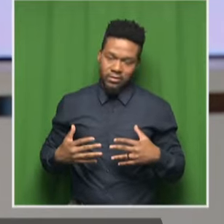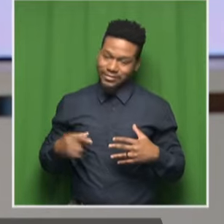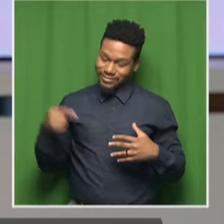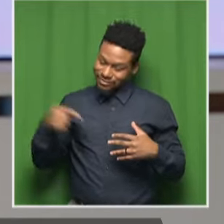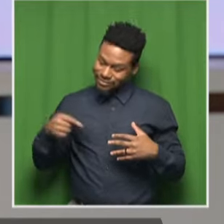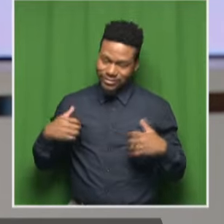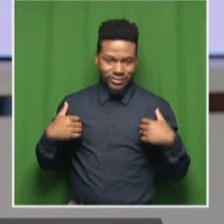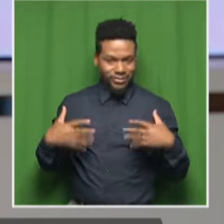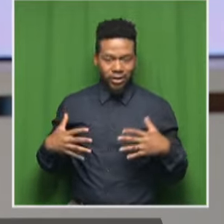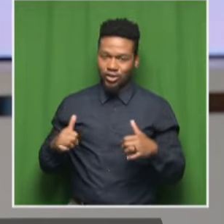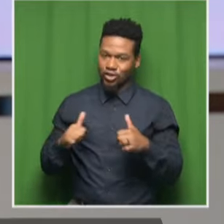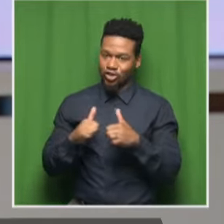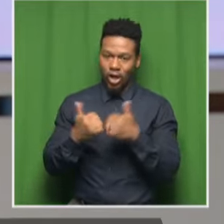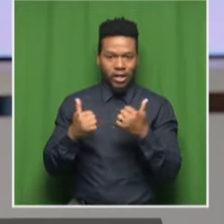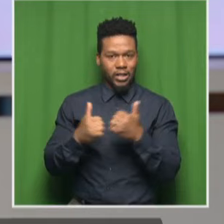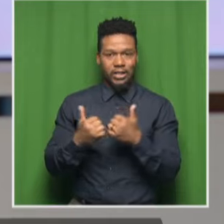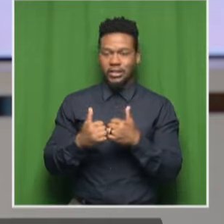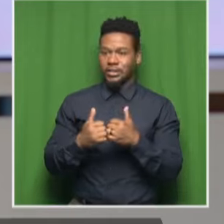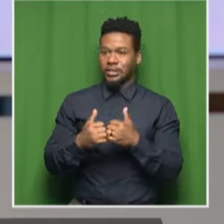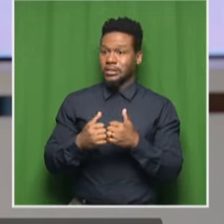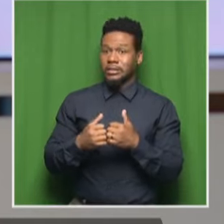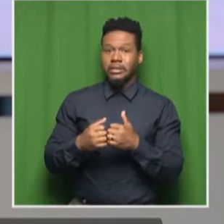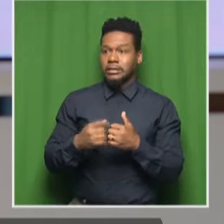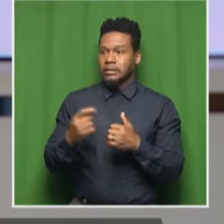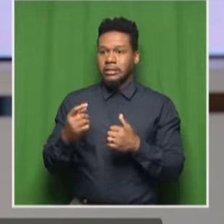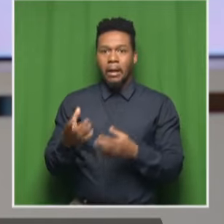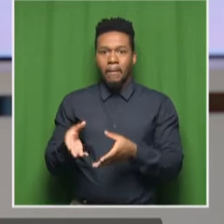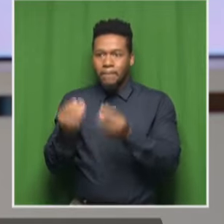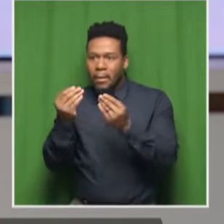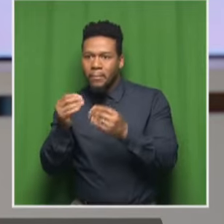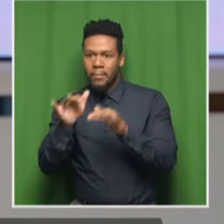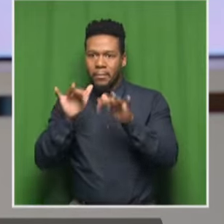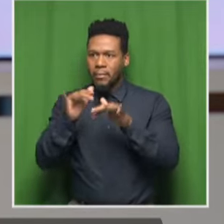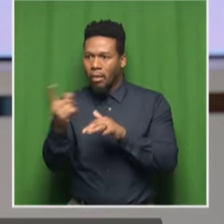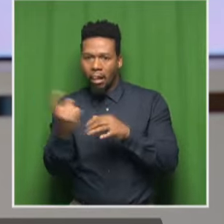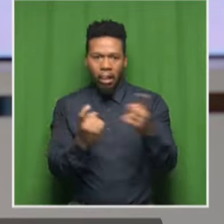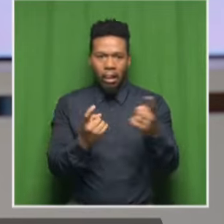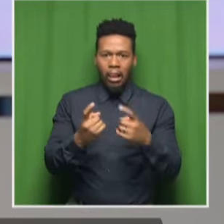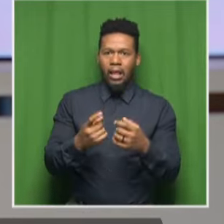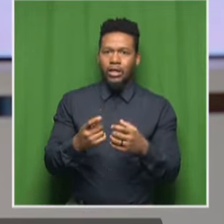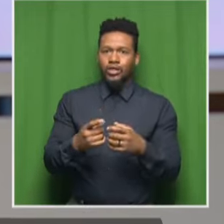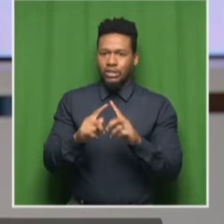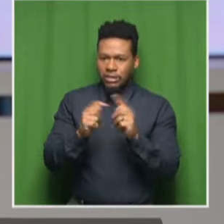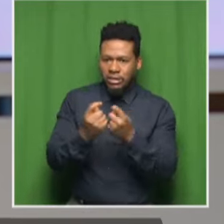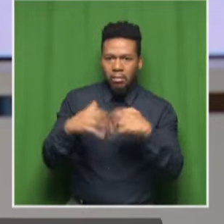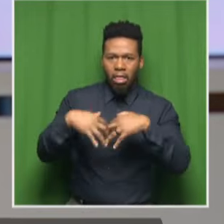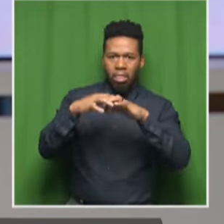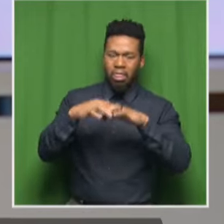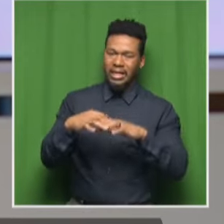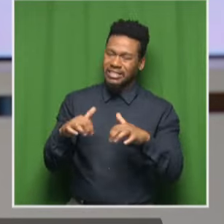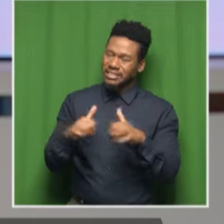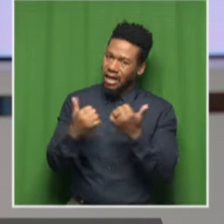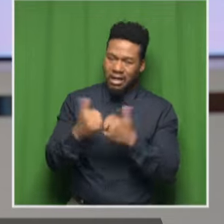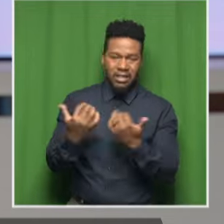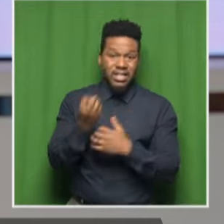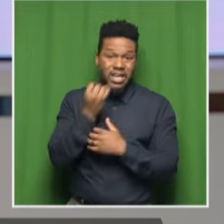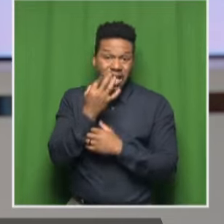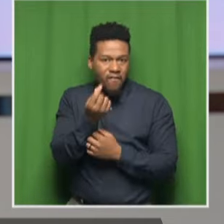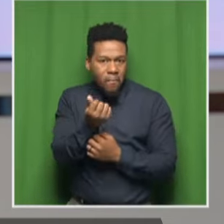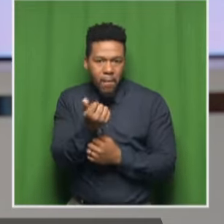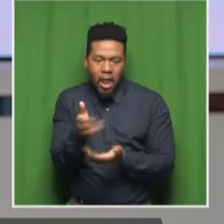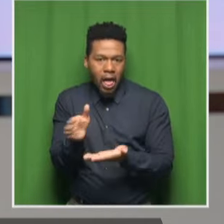know, getting people on board is another thing, because if you have no financial resources, it's basically you want to sell an idea.